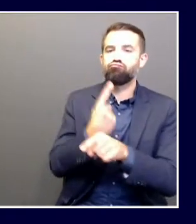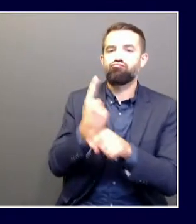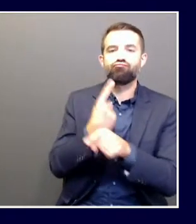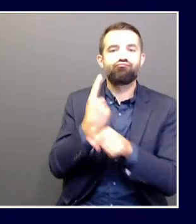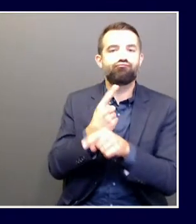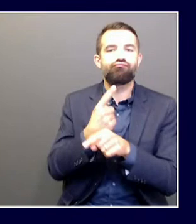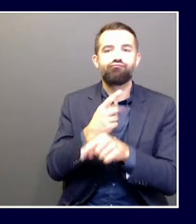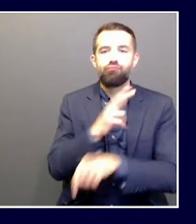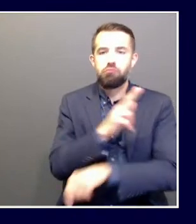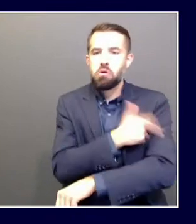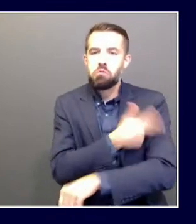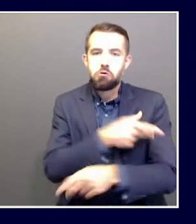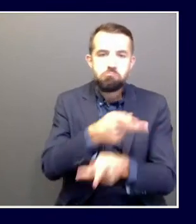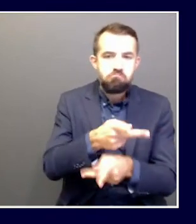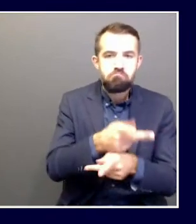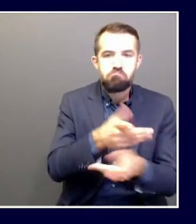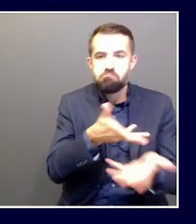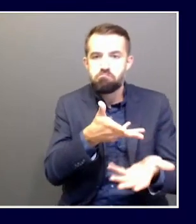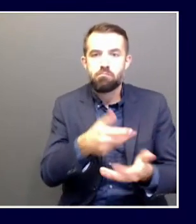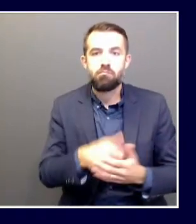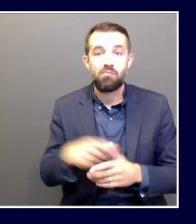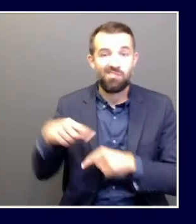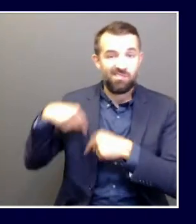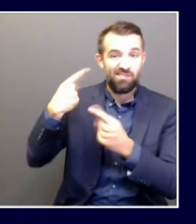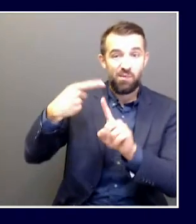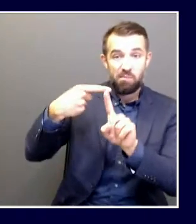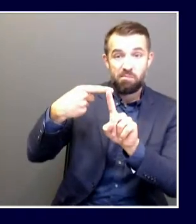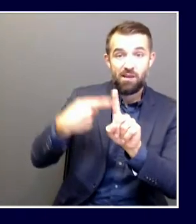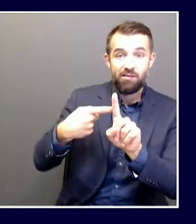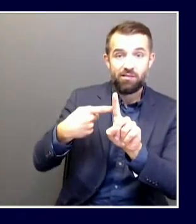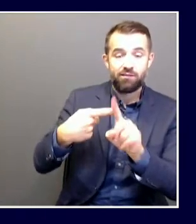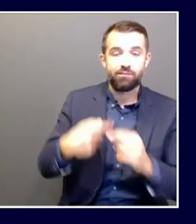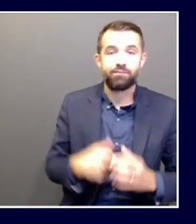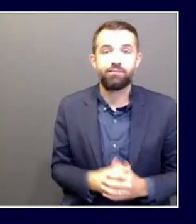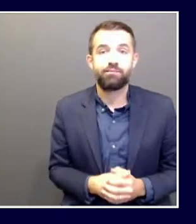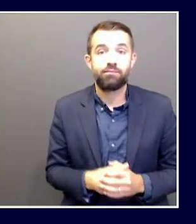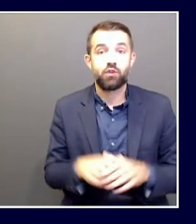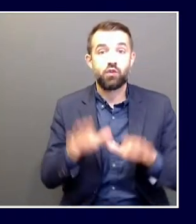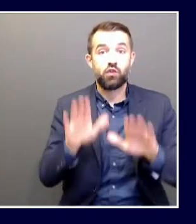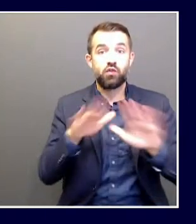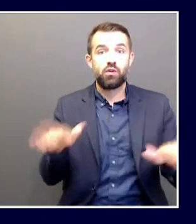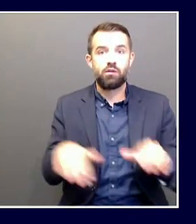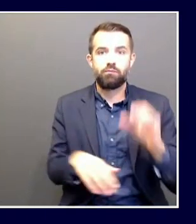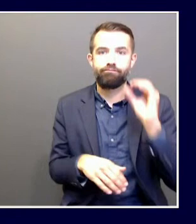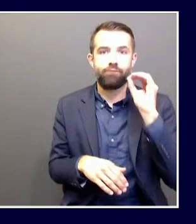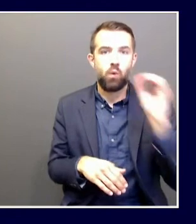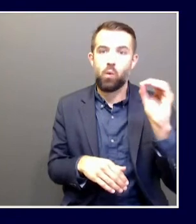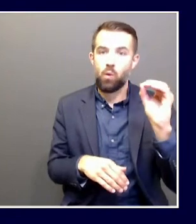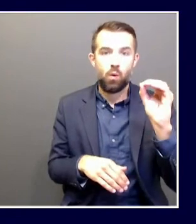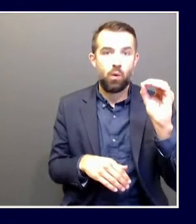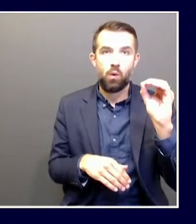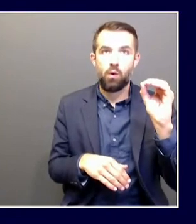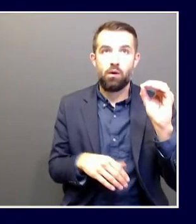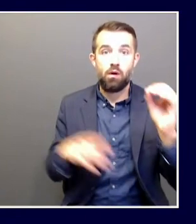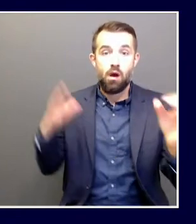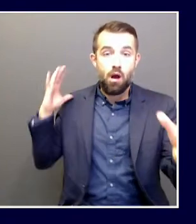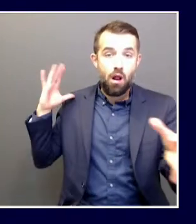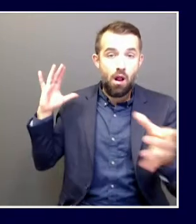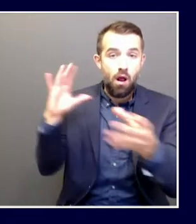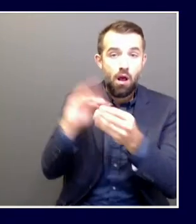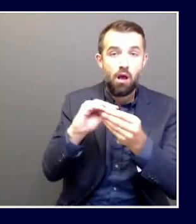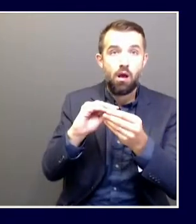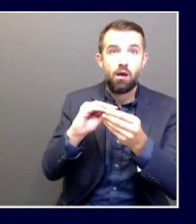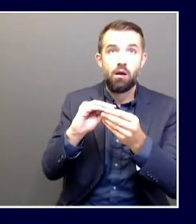with COVID. But cumulatively, throughout the pandemic, 9 children have been in a pediatric intensive care unit